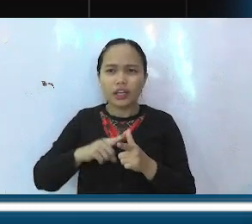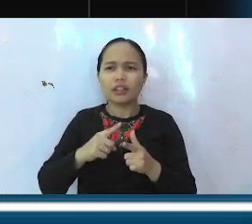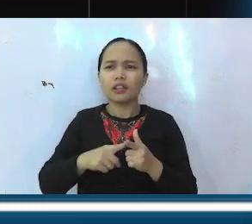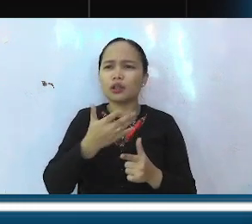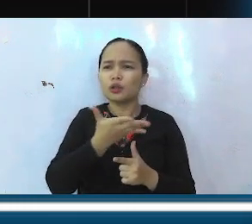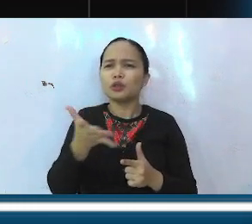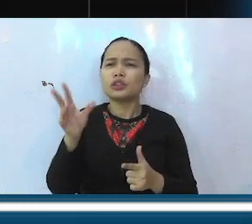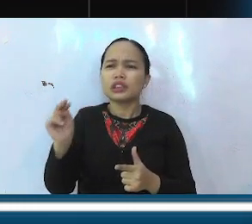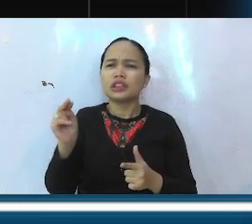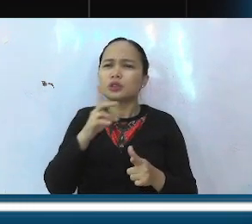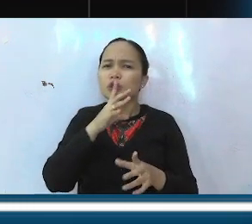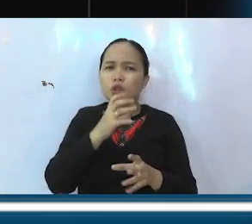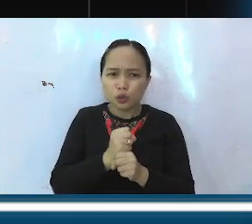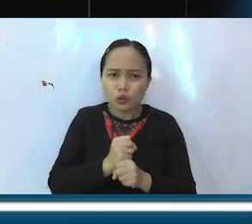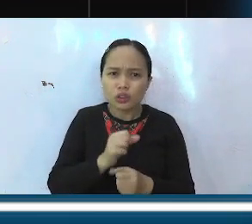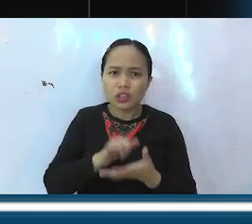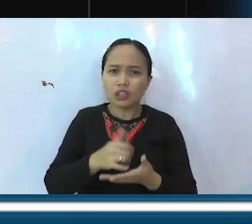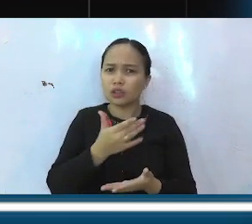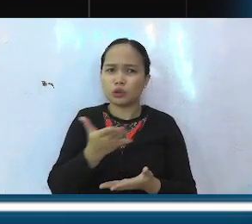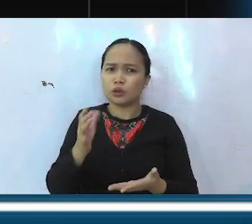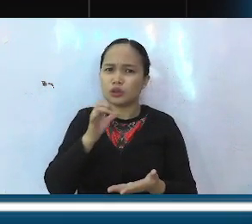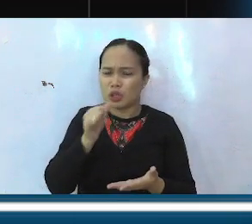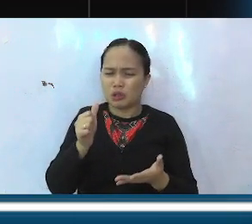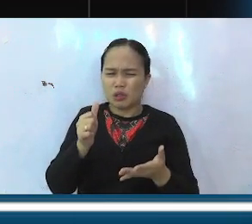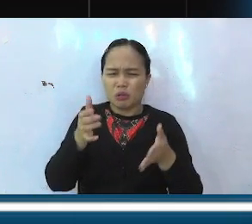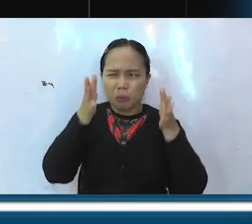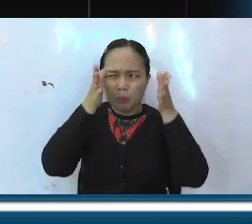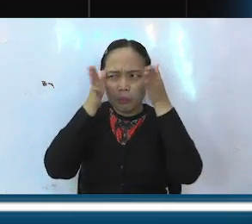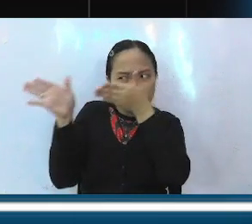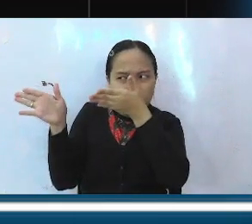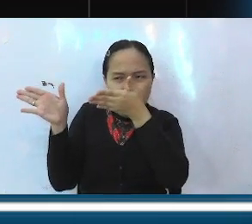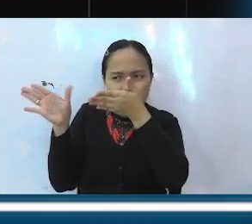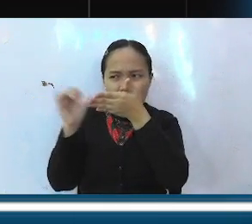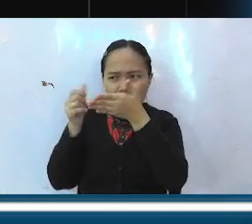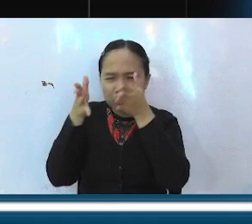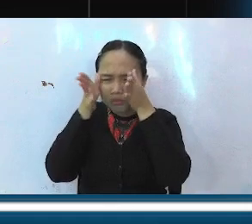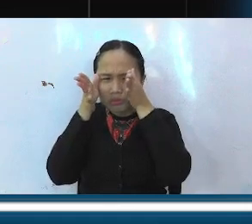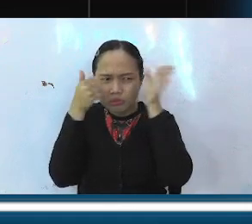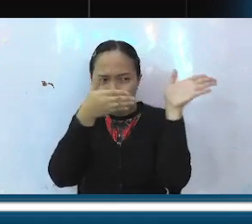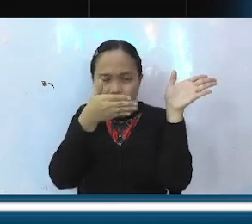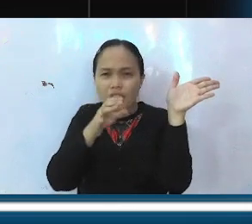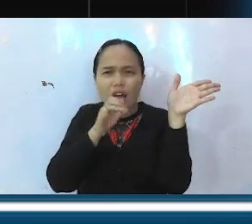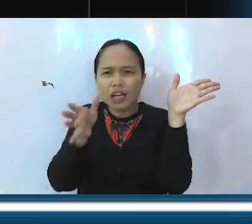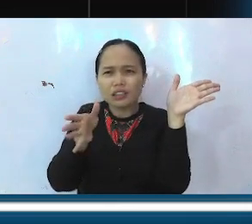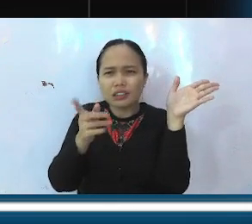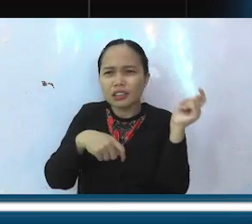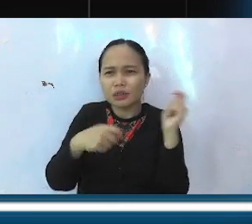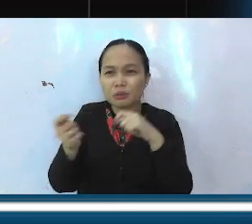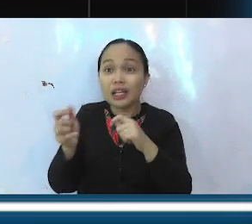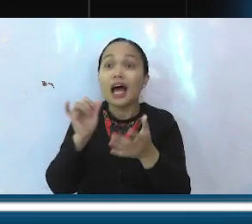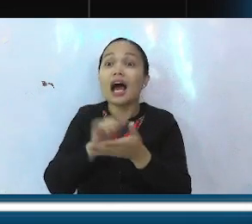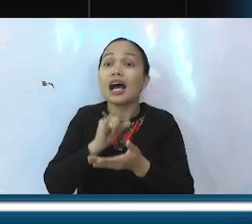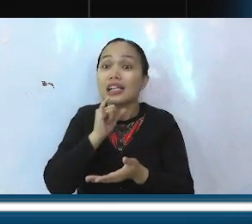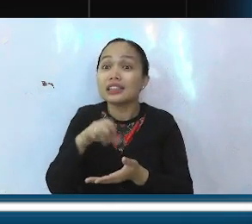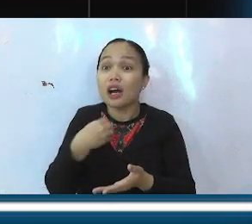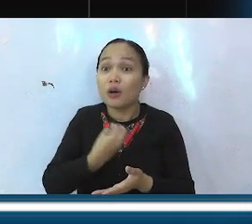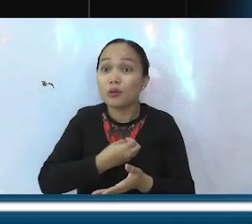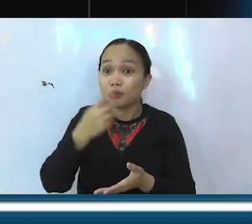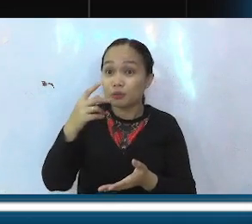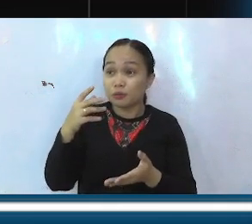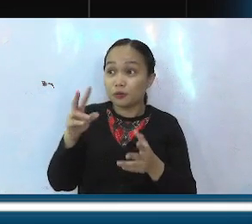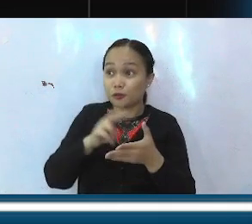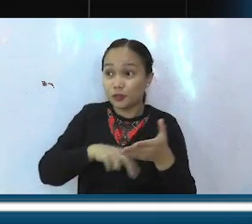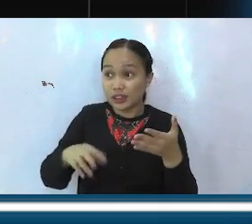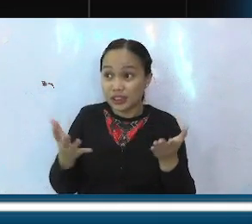to make it sure that you will not look on the other ways. Yes. You will not look on your left. You will not. That's why. Yes. That's our passage here in Proverbs chapter